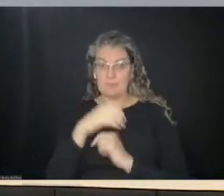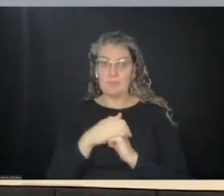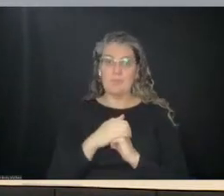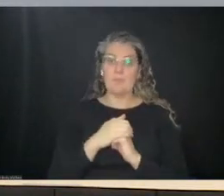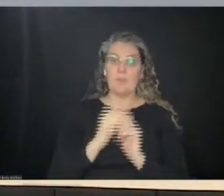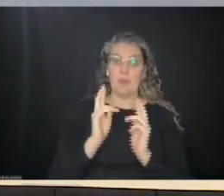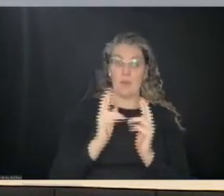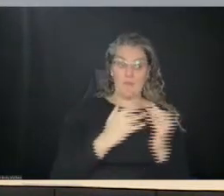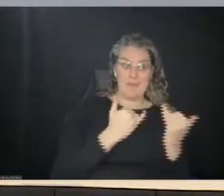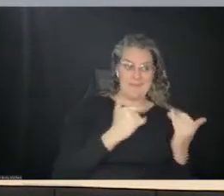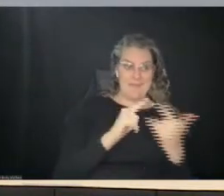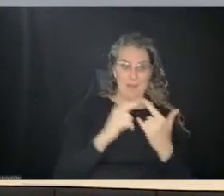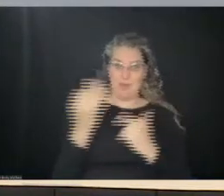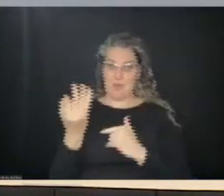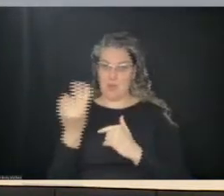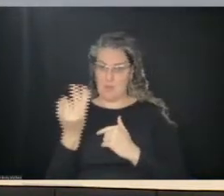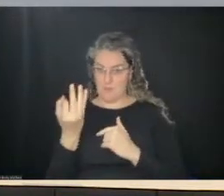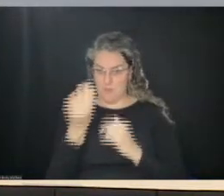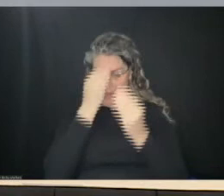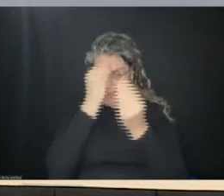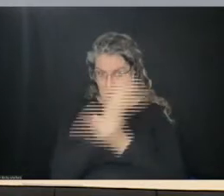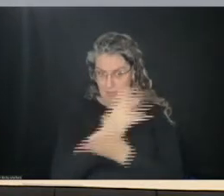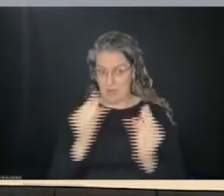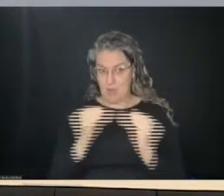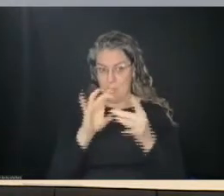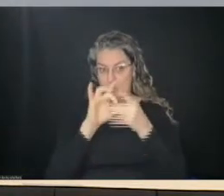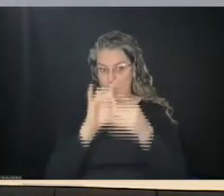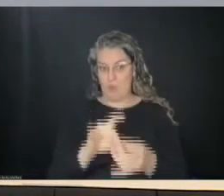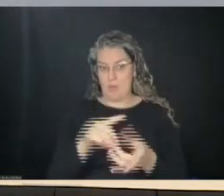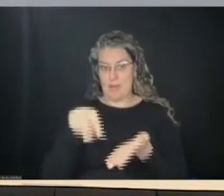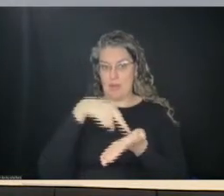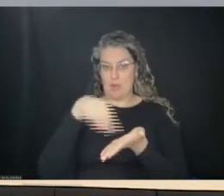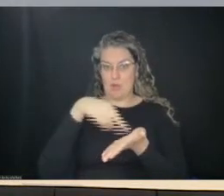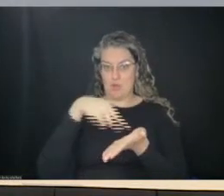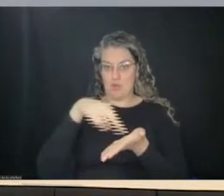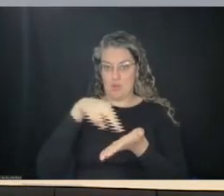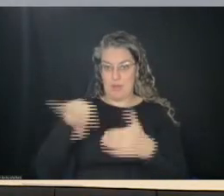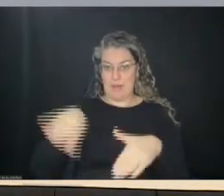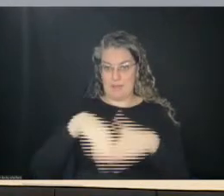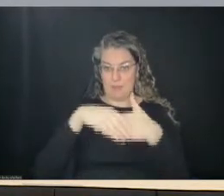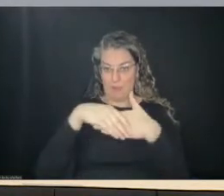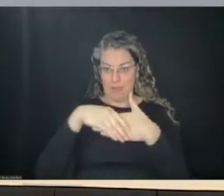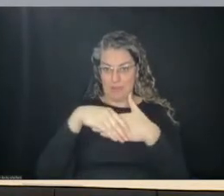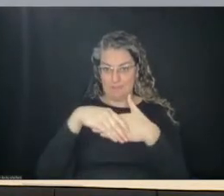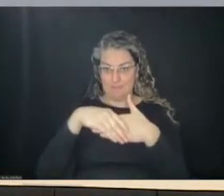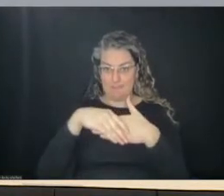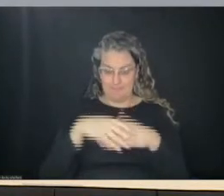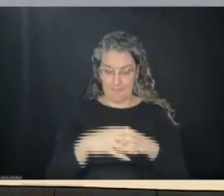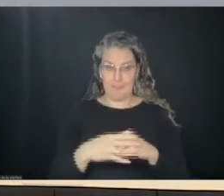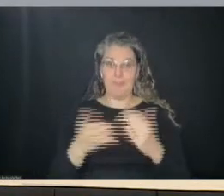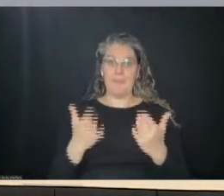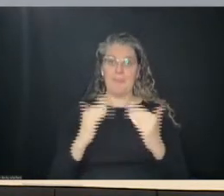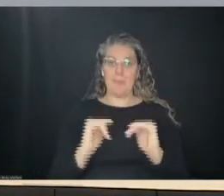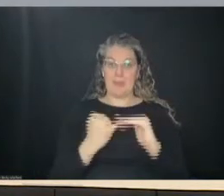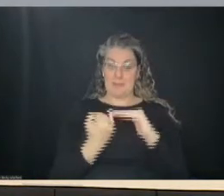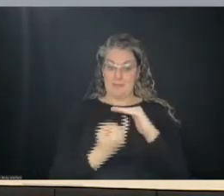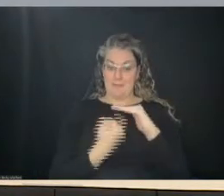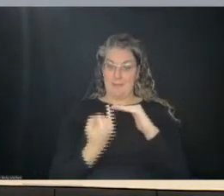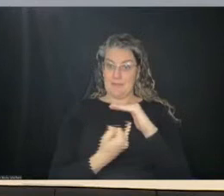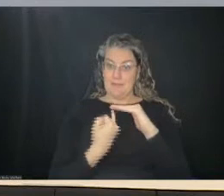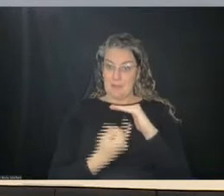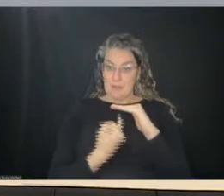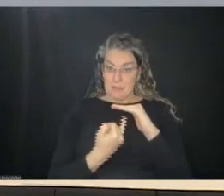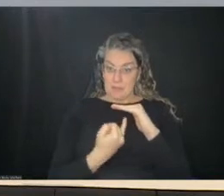week. The plan references as well shortened self-isolation requirements, effective on